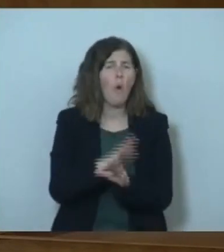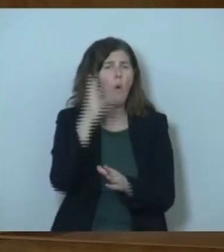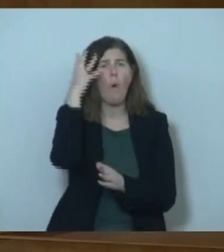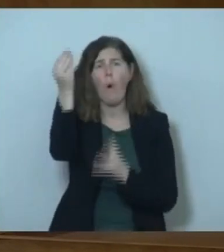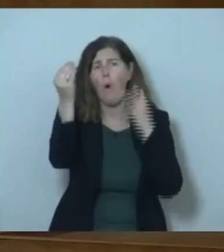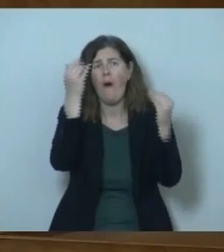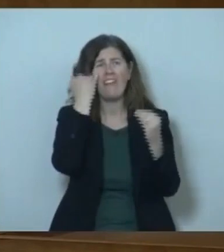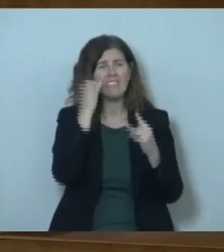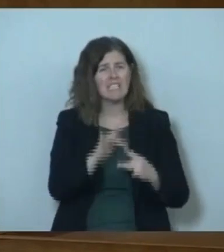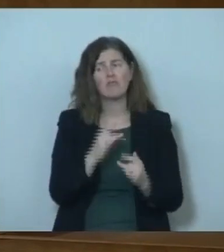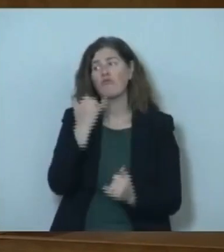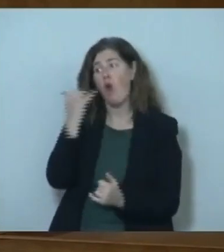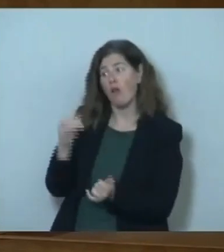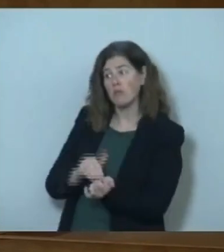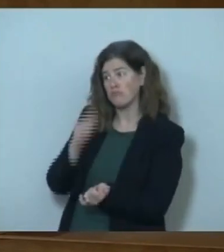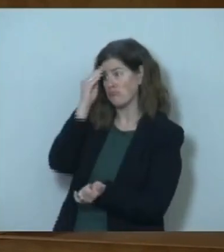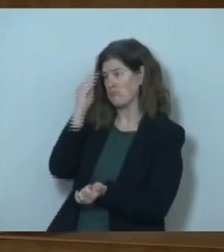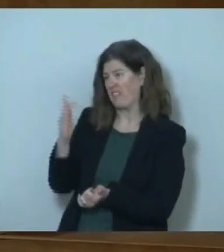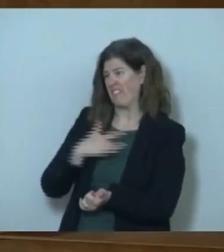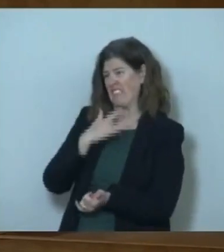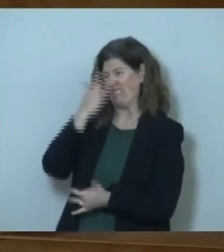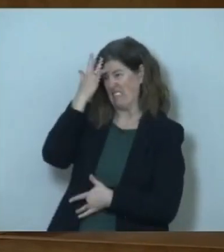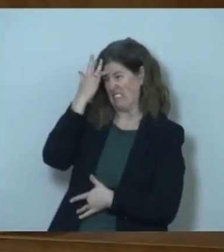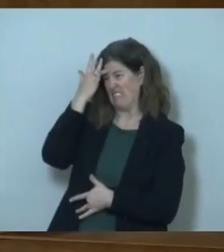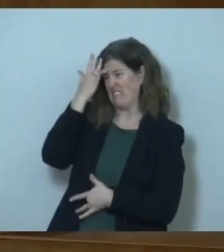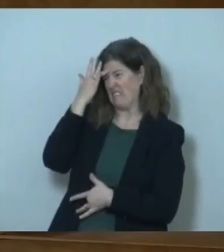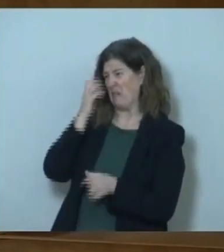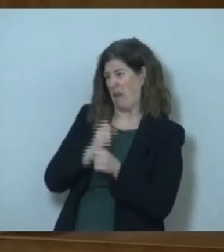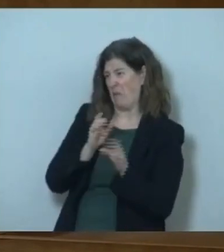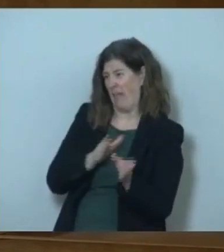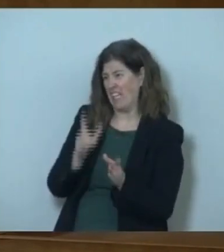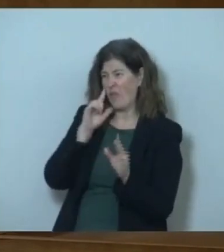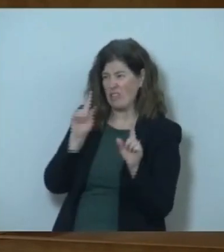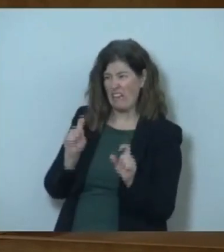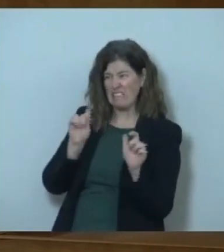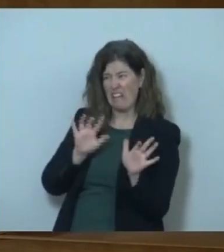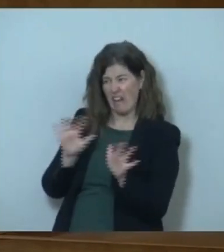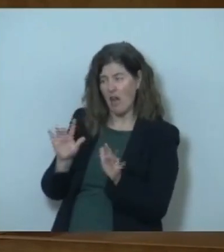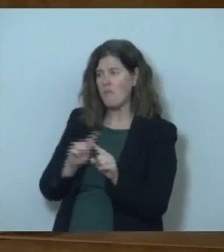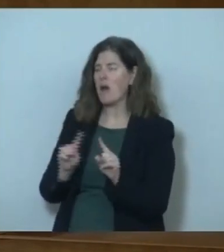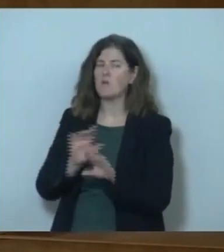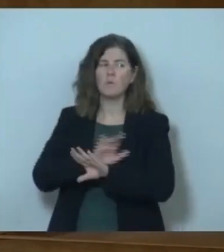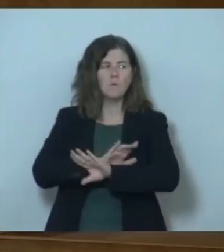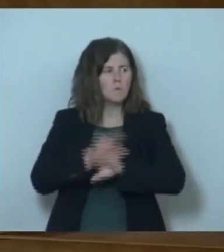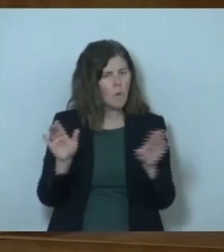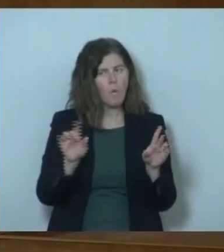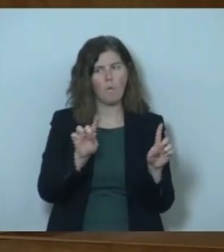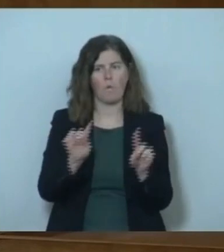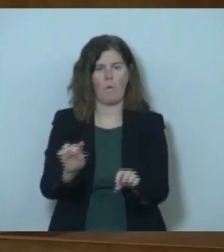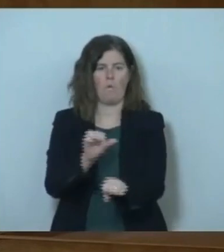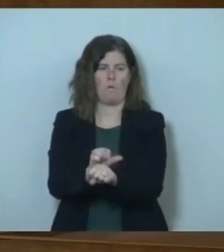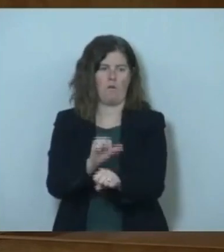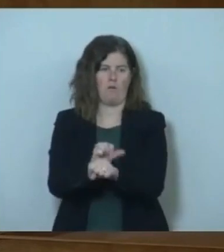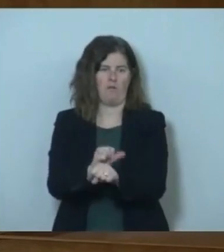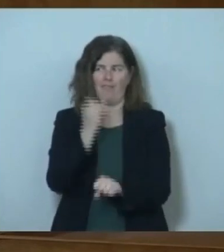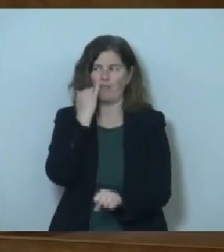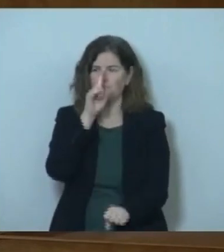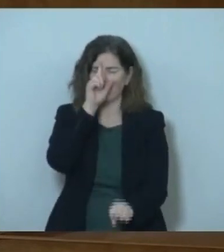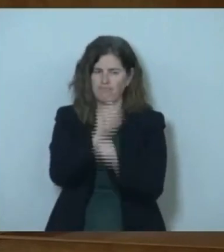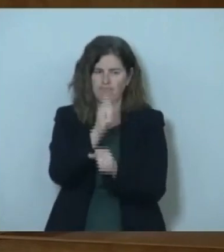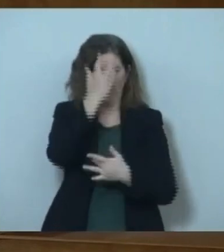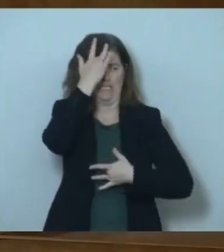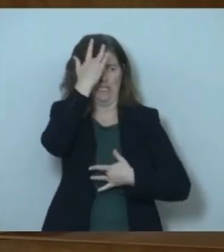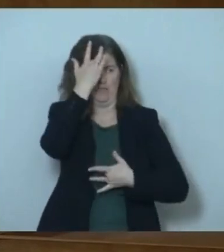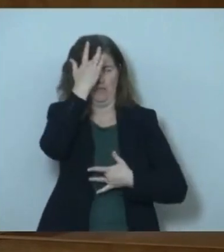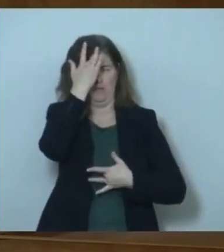you're sick. Call your provider, make arrangements to be evaluated if needed, but do not go to work sick. And that's